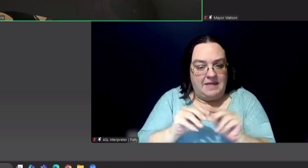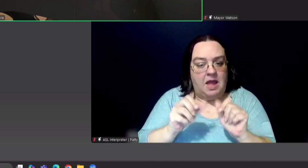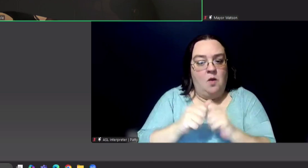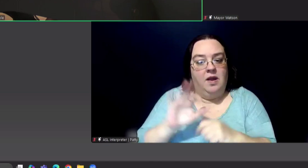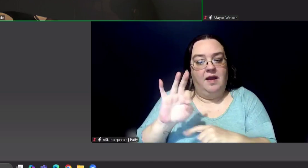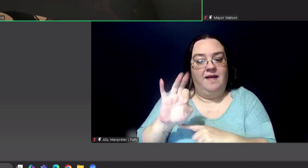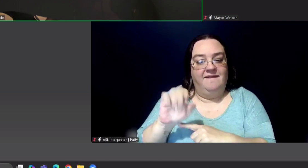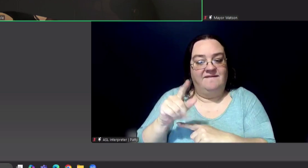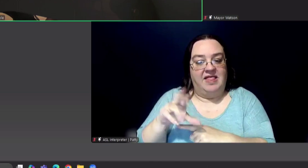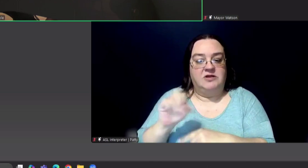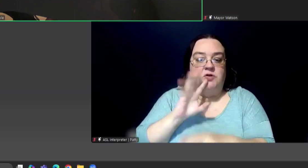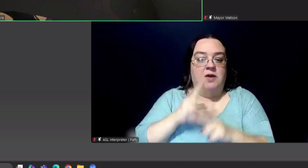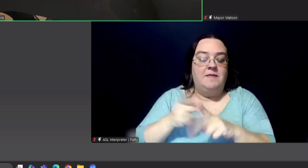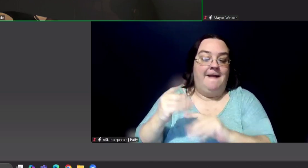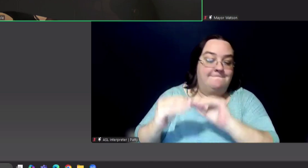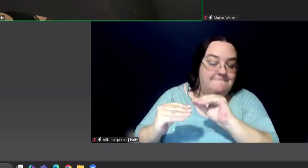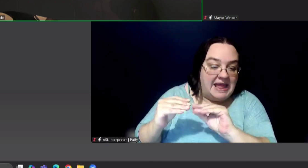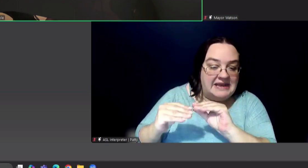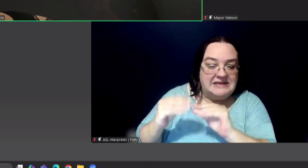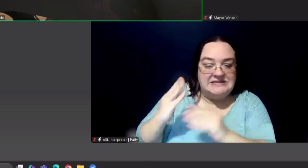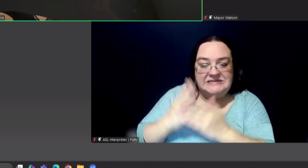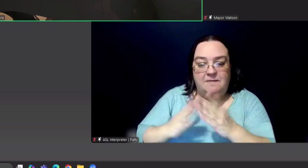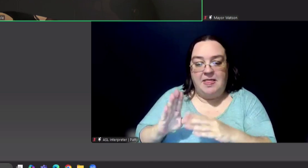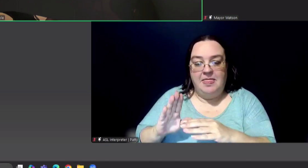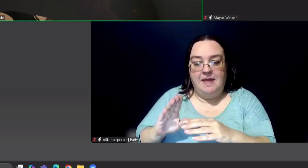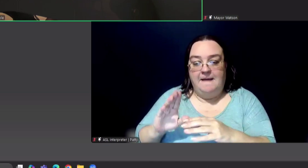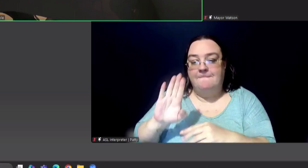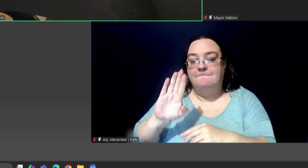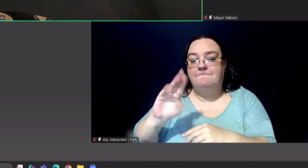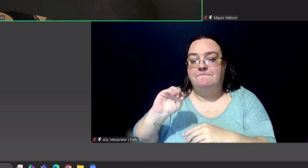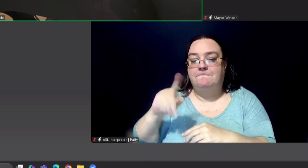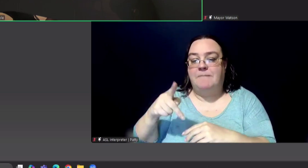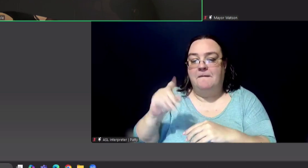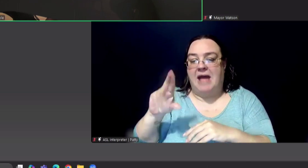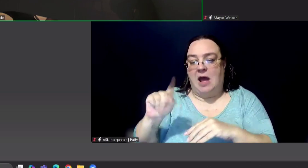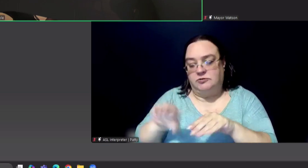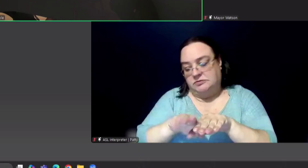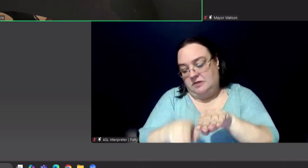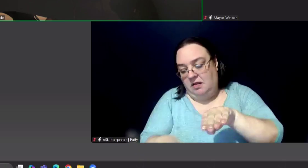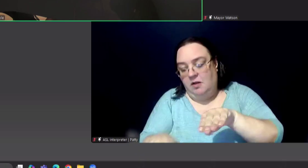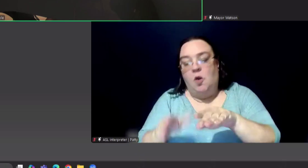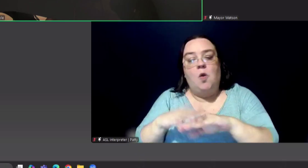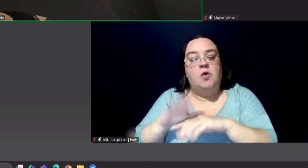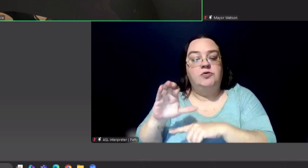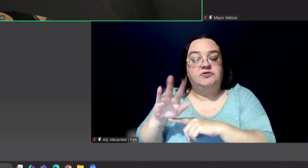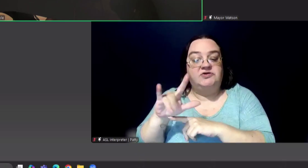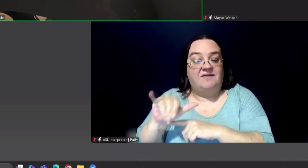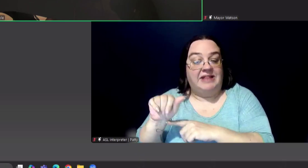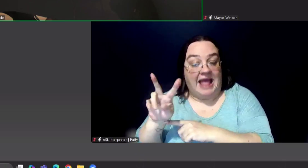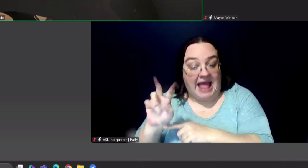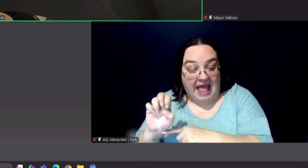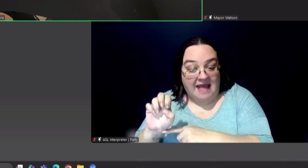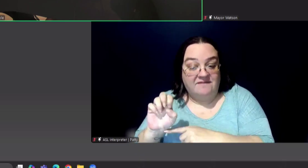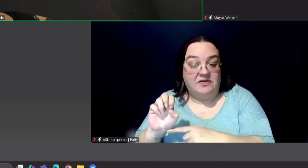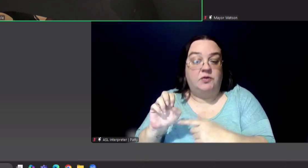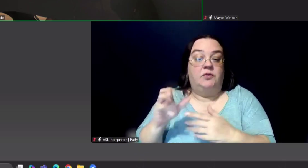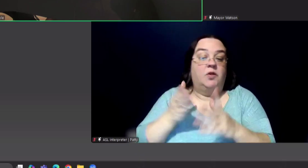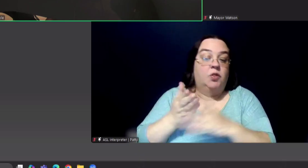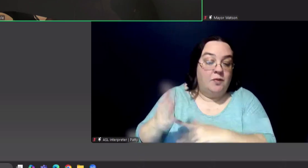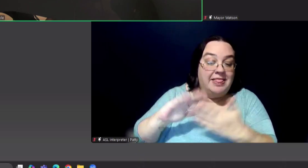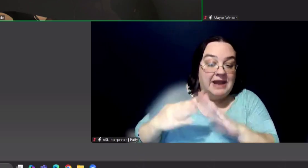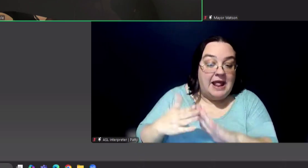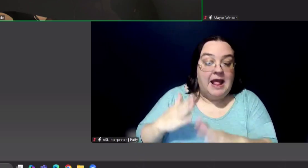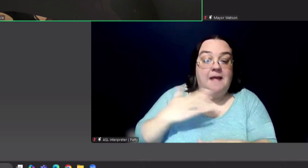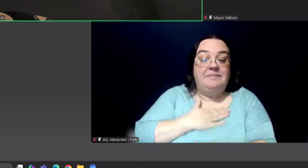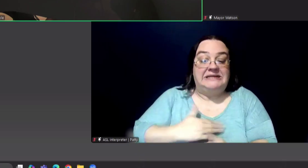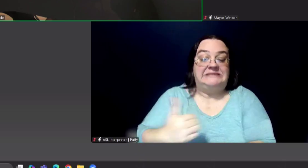bump outs along Cheverly Avenue and throughout town. Again, please assist us in using C-Click Fix so that we can